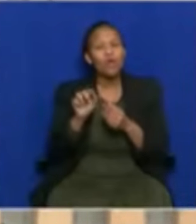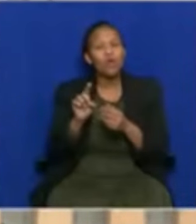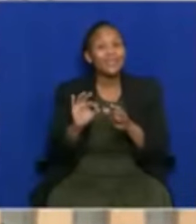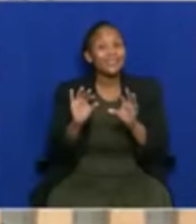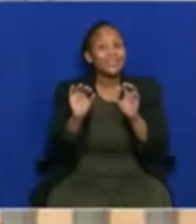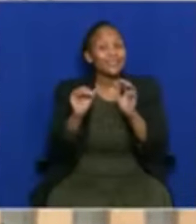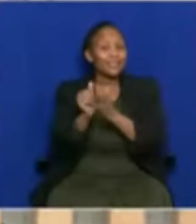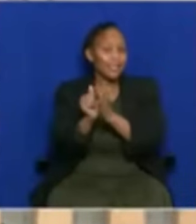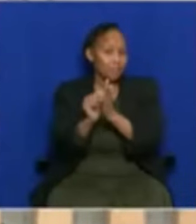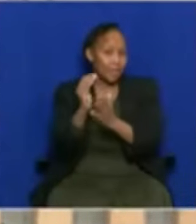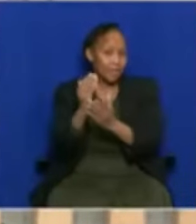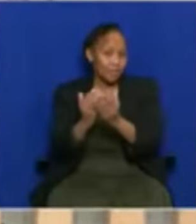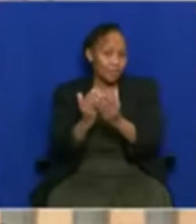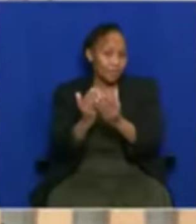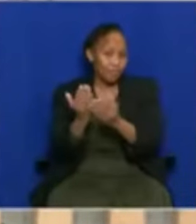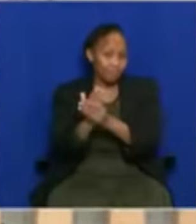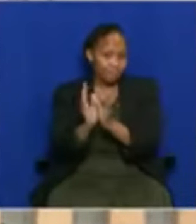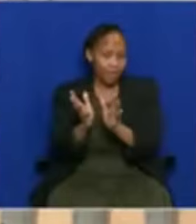for